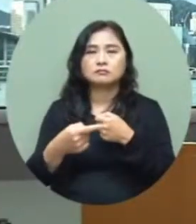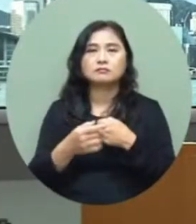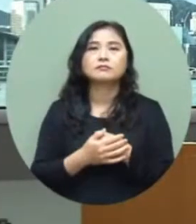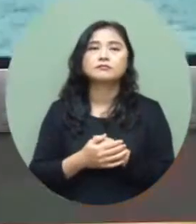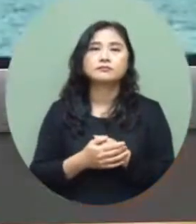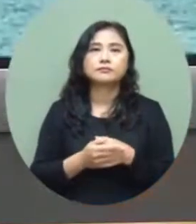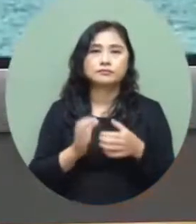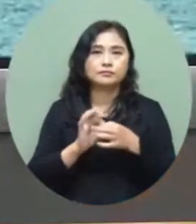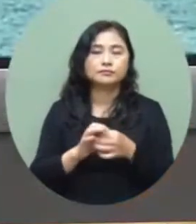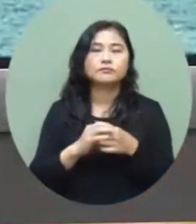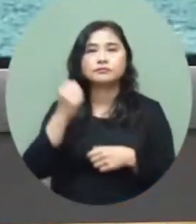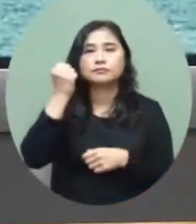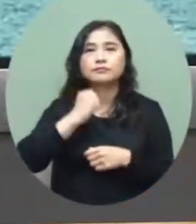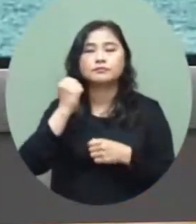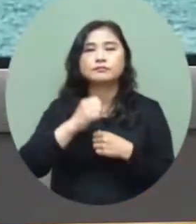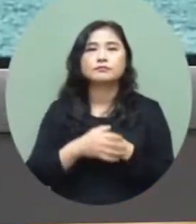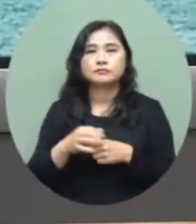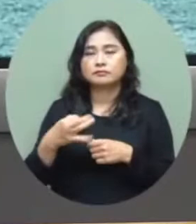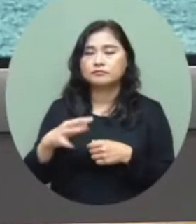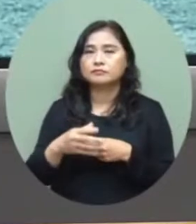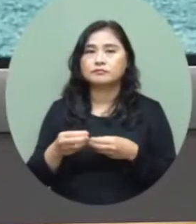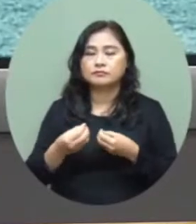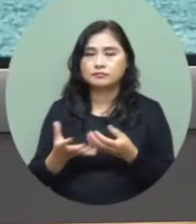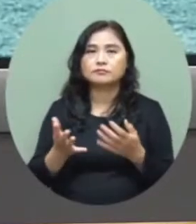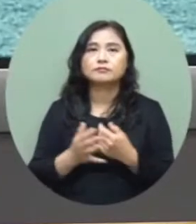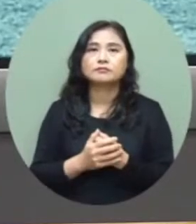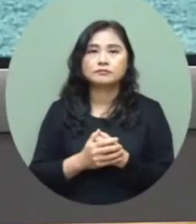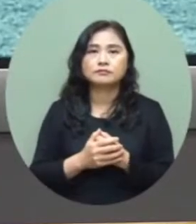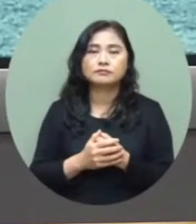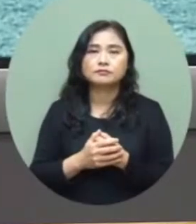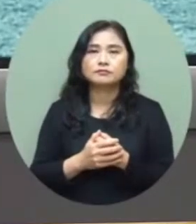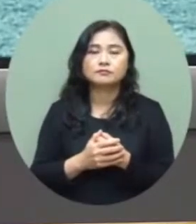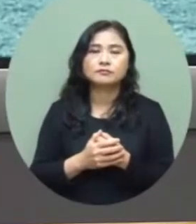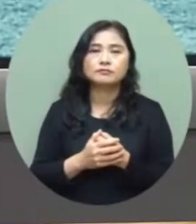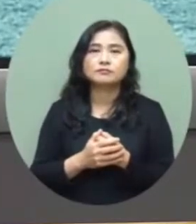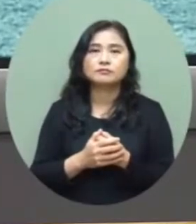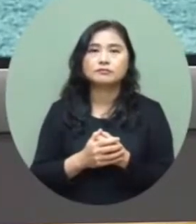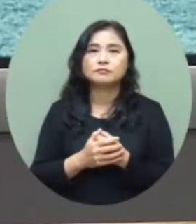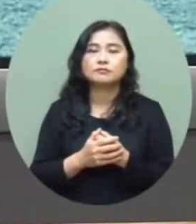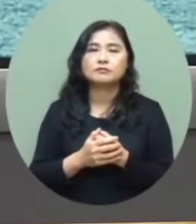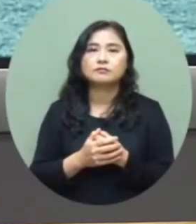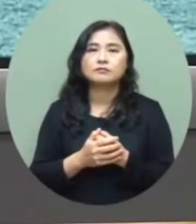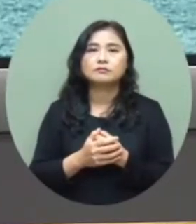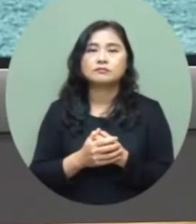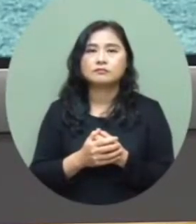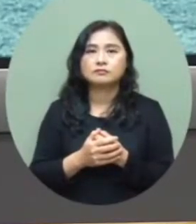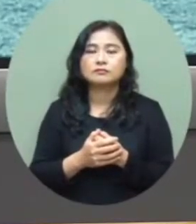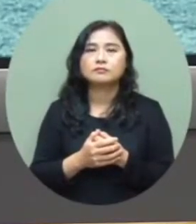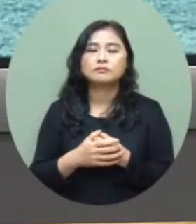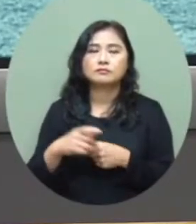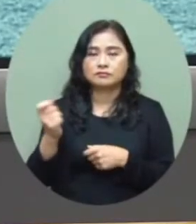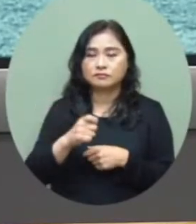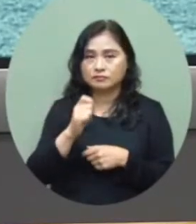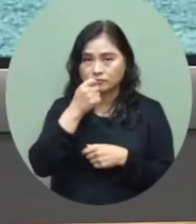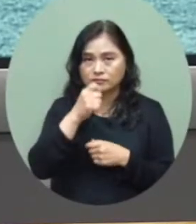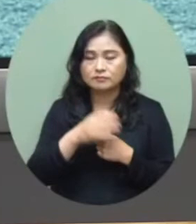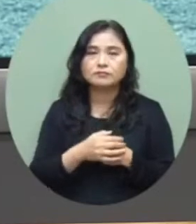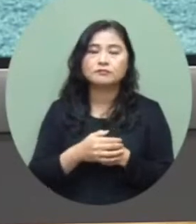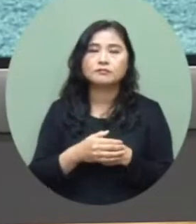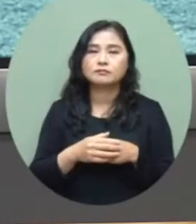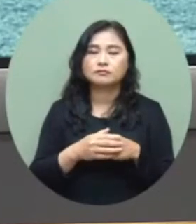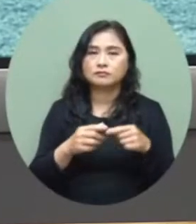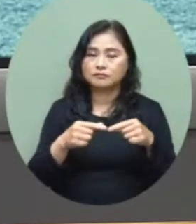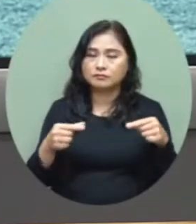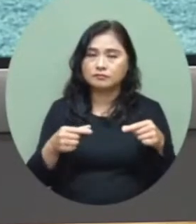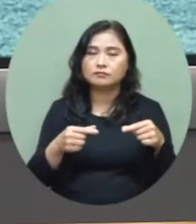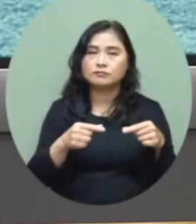them or are they saturated? With regard to the free distribution of RAT kits to